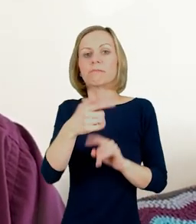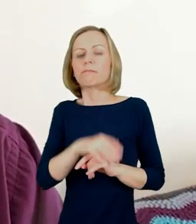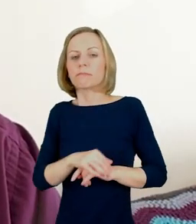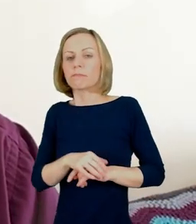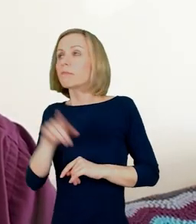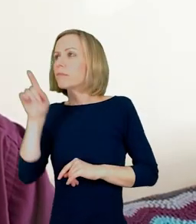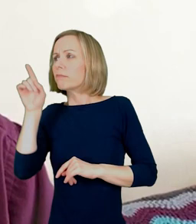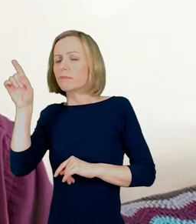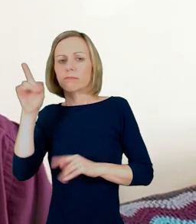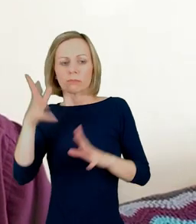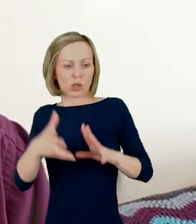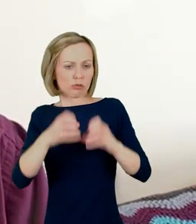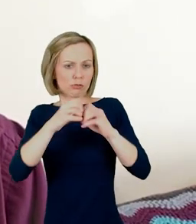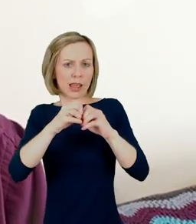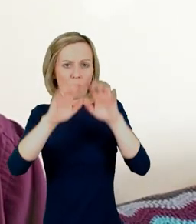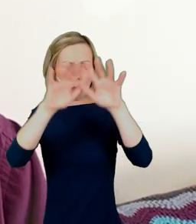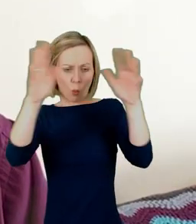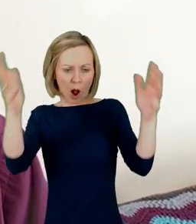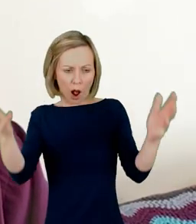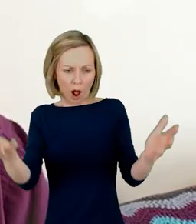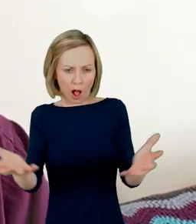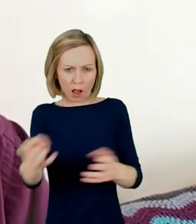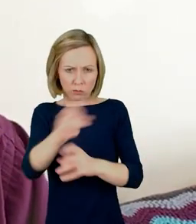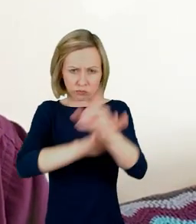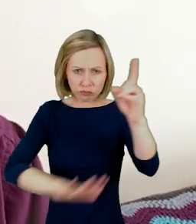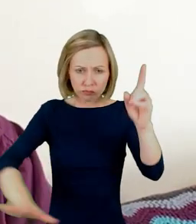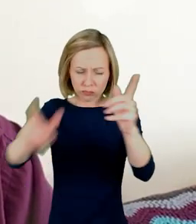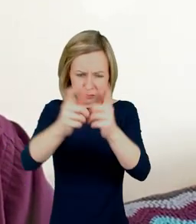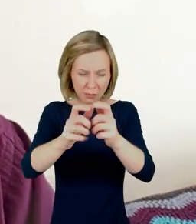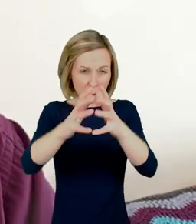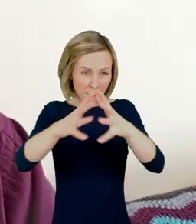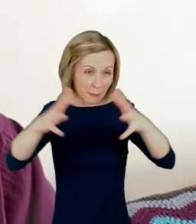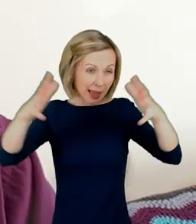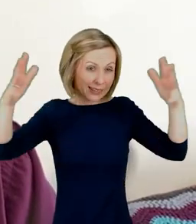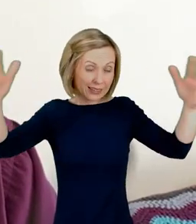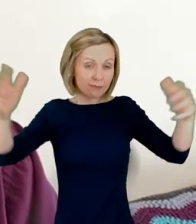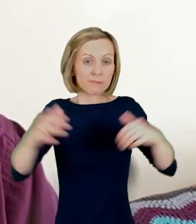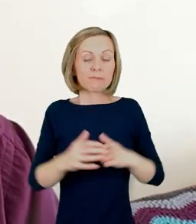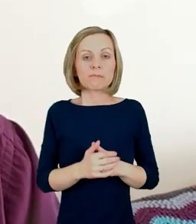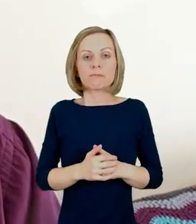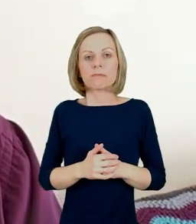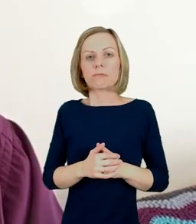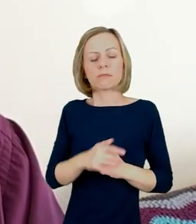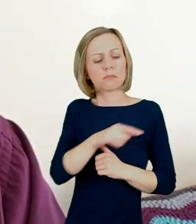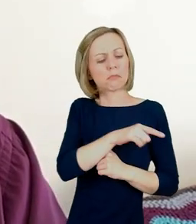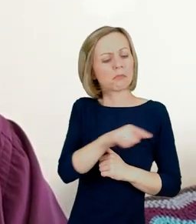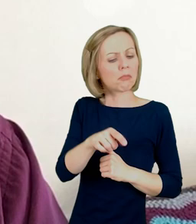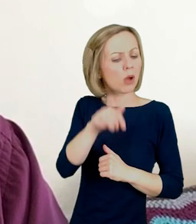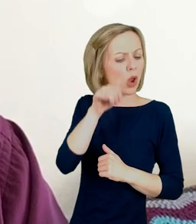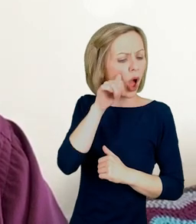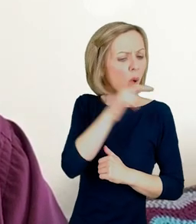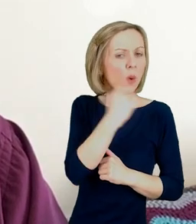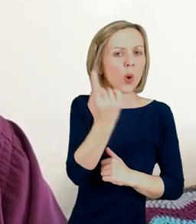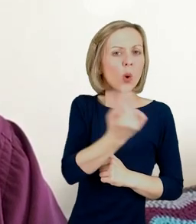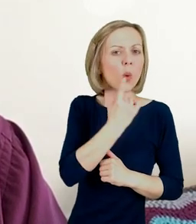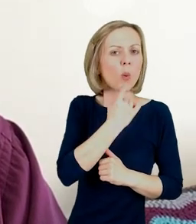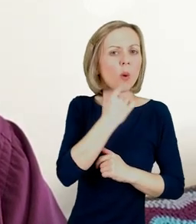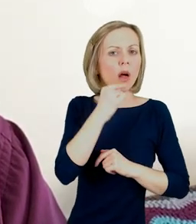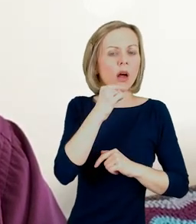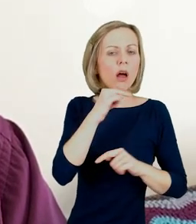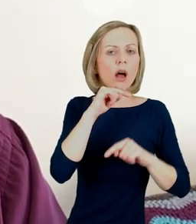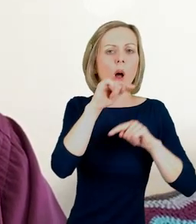God who stretched out a universe of unfathomable size pays attention to those who abuse the